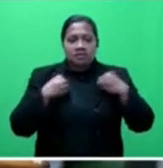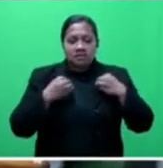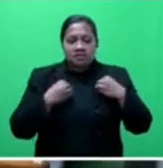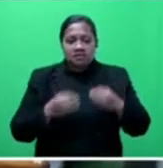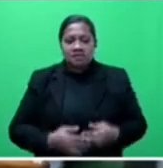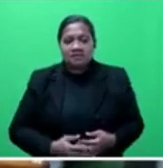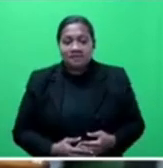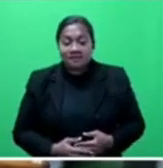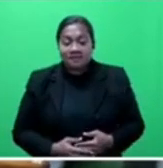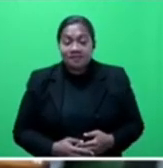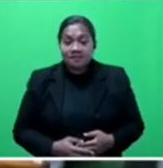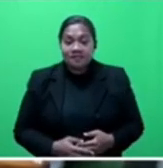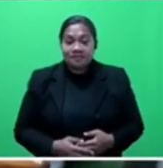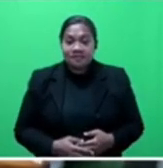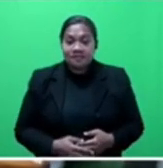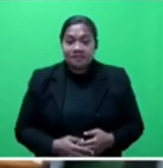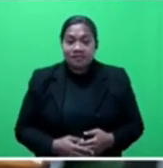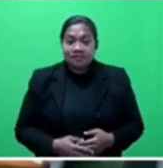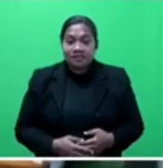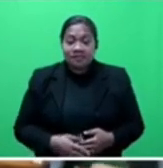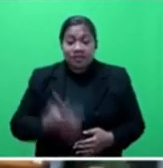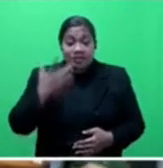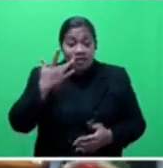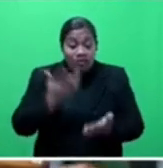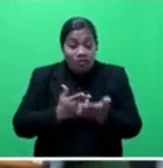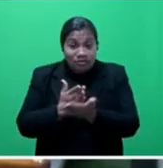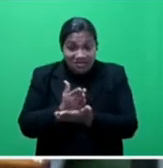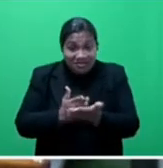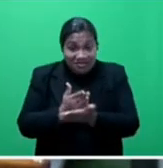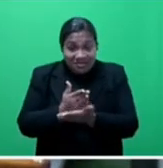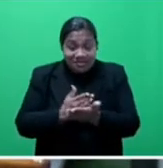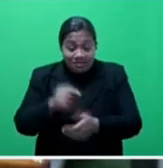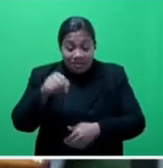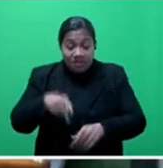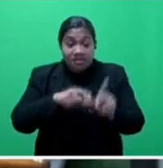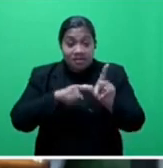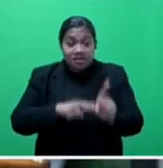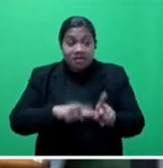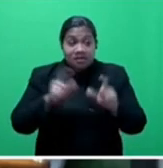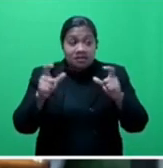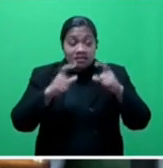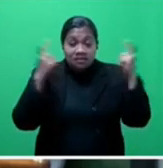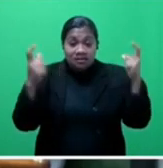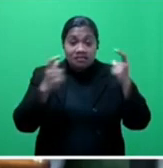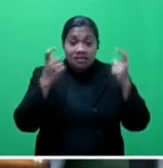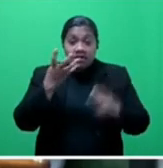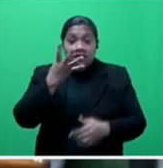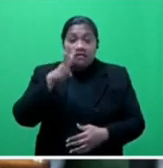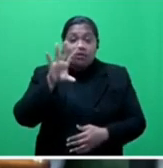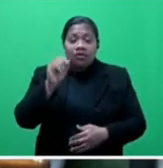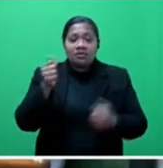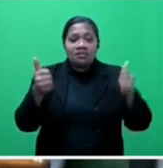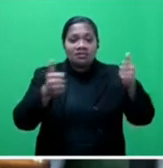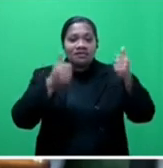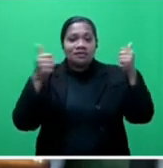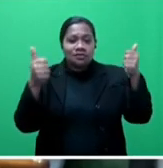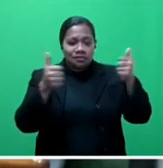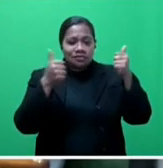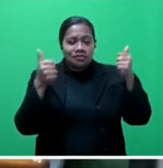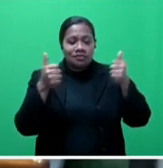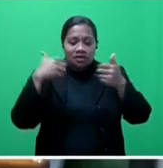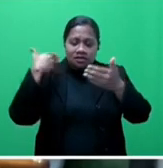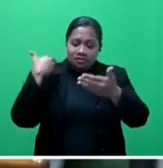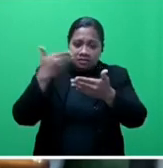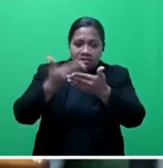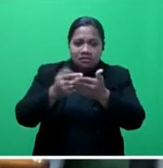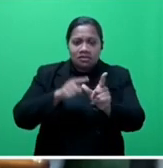today. Hot Bread Kitchen this year celebrates its 40th anniversary, and over the years we have